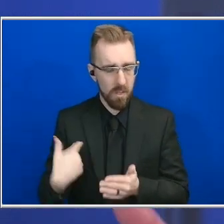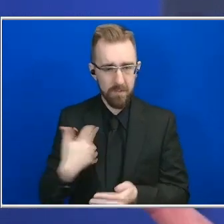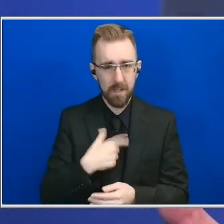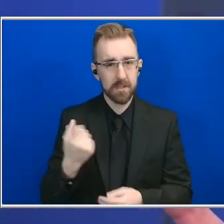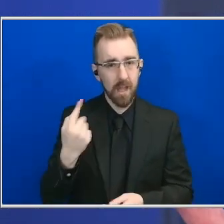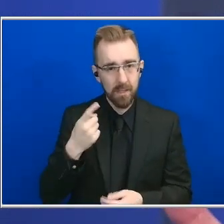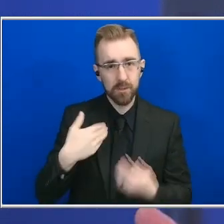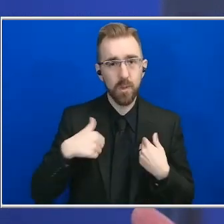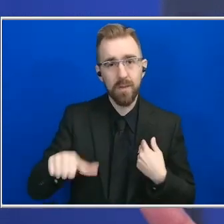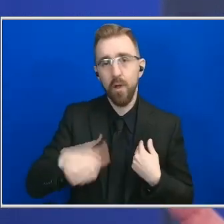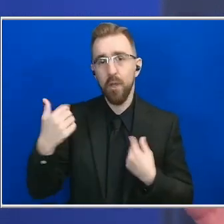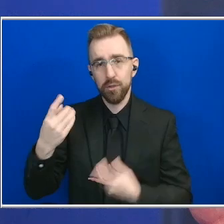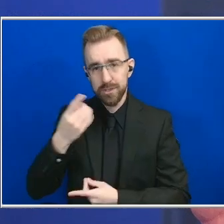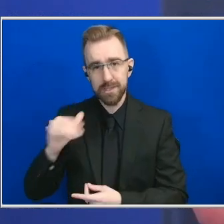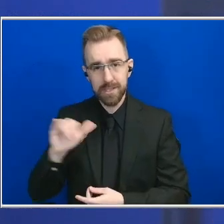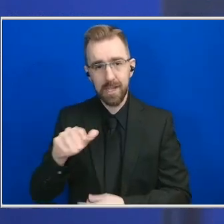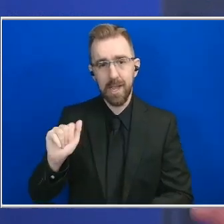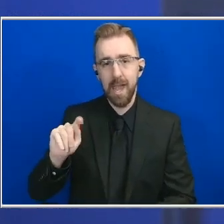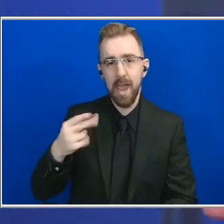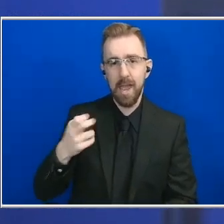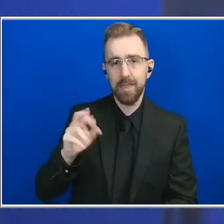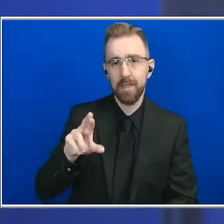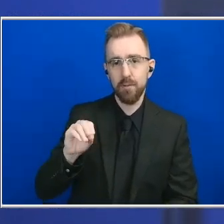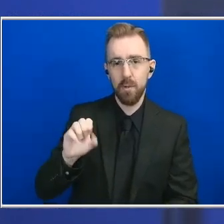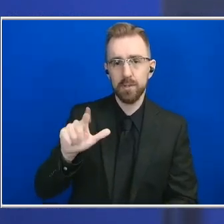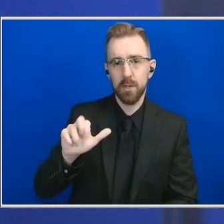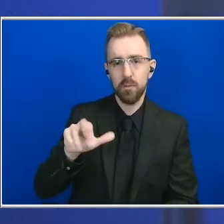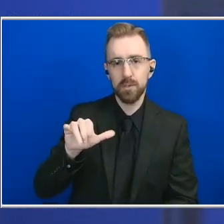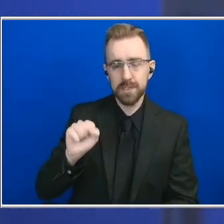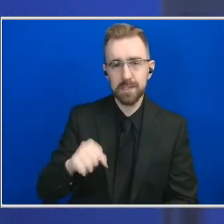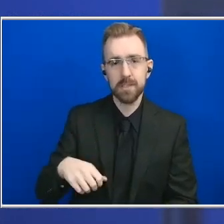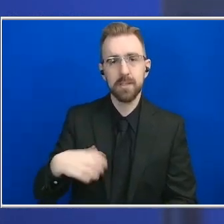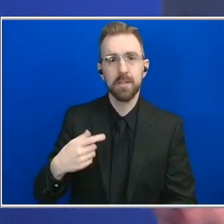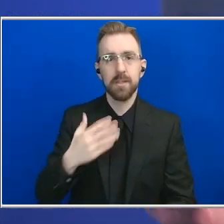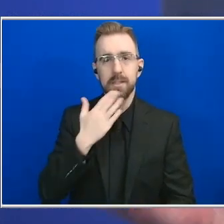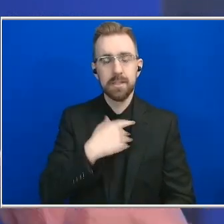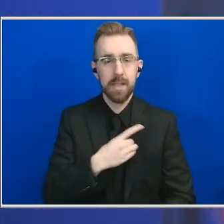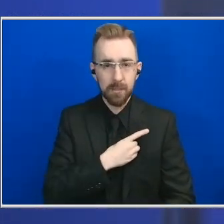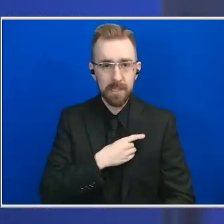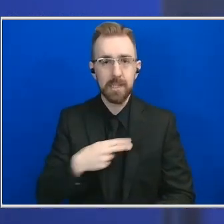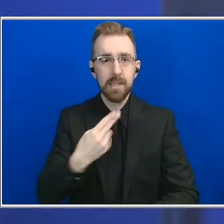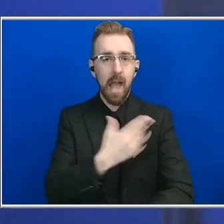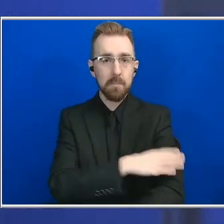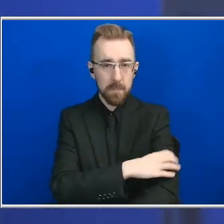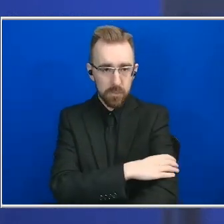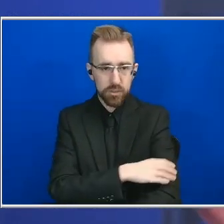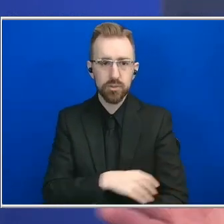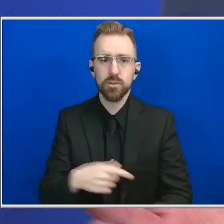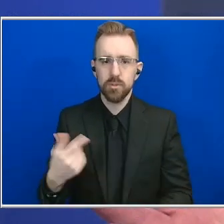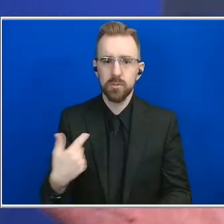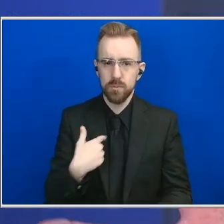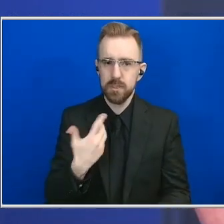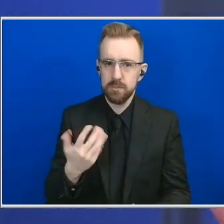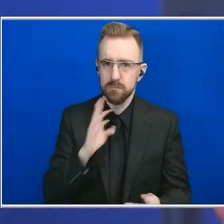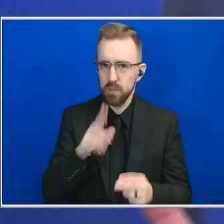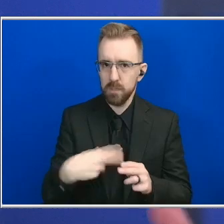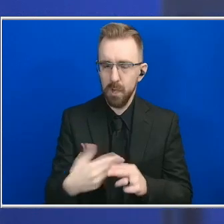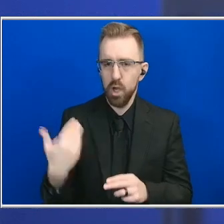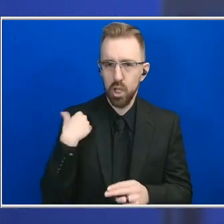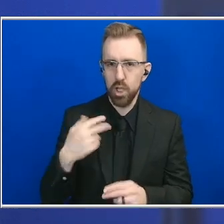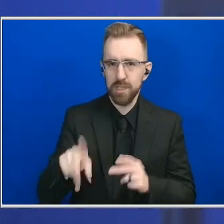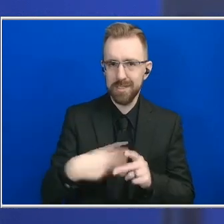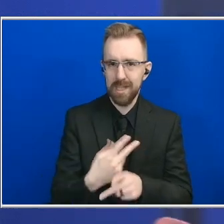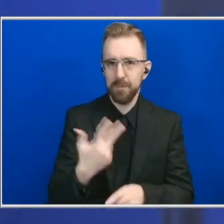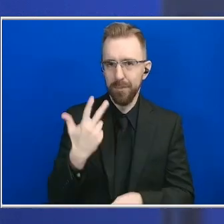such as atherosclerosis, hypertension, diabetes, which, as we talked about earlier, type 3 diabetes is